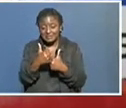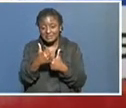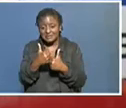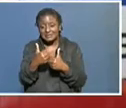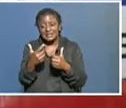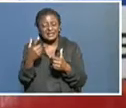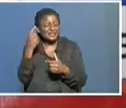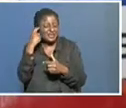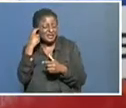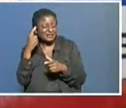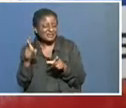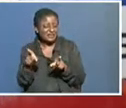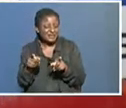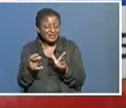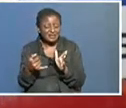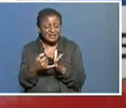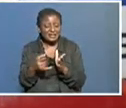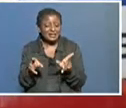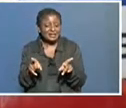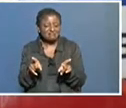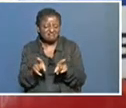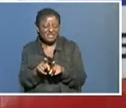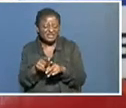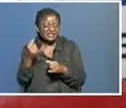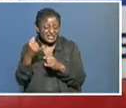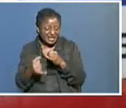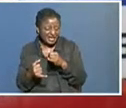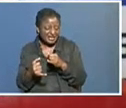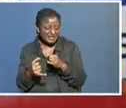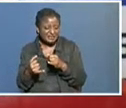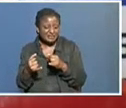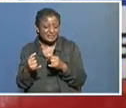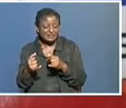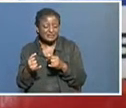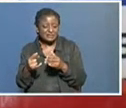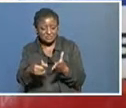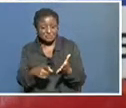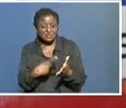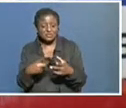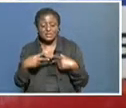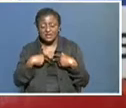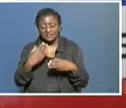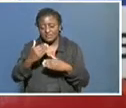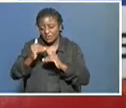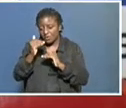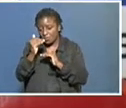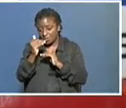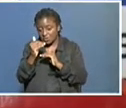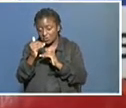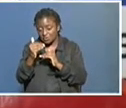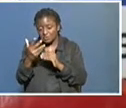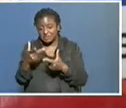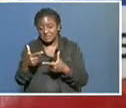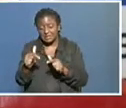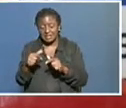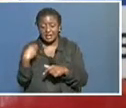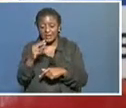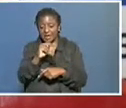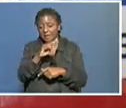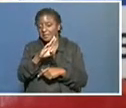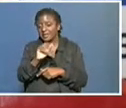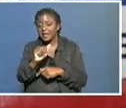last. And I'm sure that's the idea of approaching each game. And as long as we have these windows that allow our NBA players and our